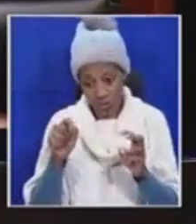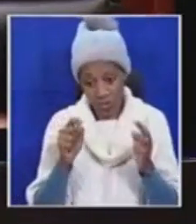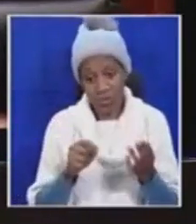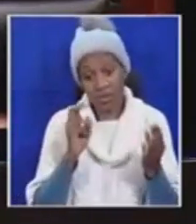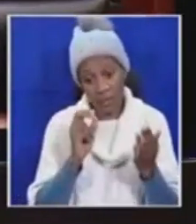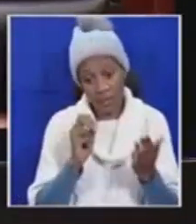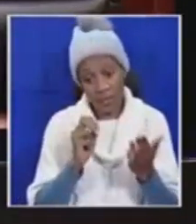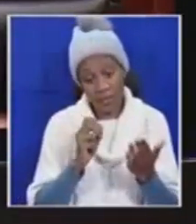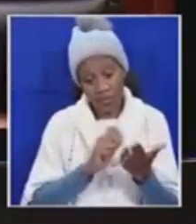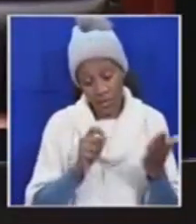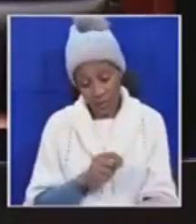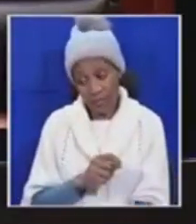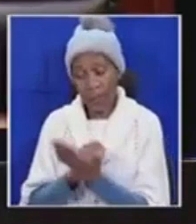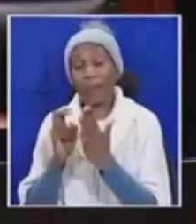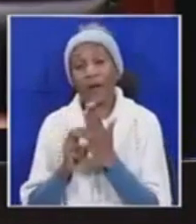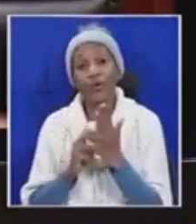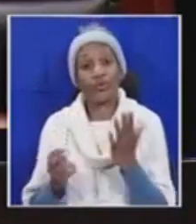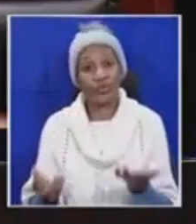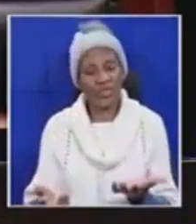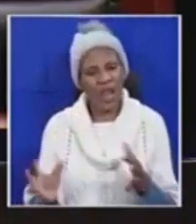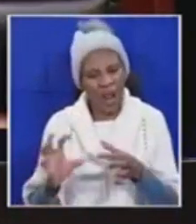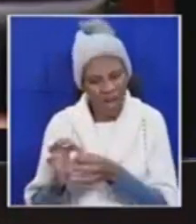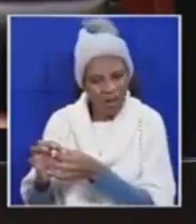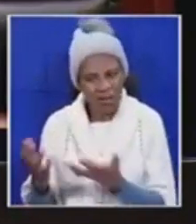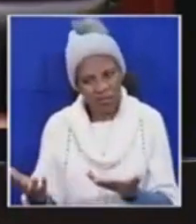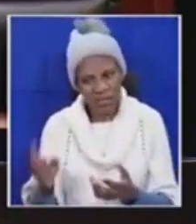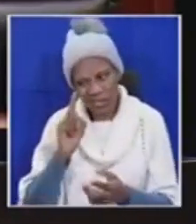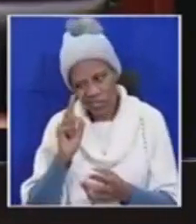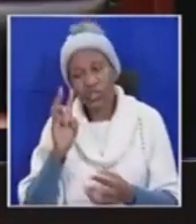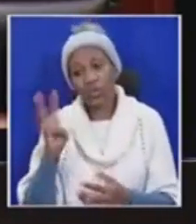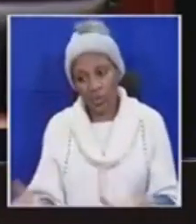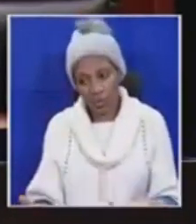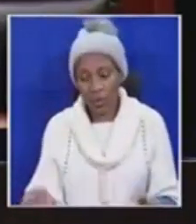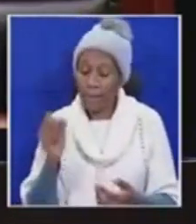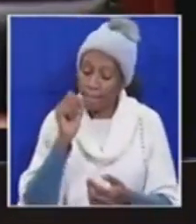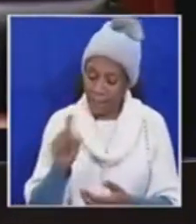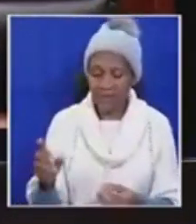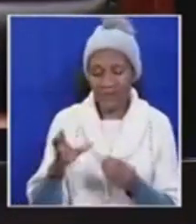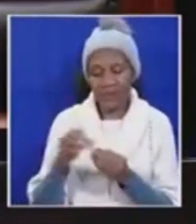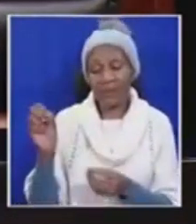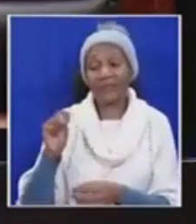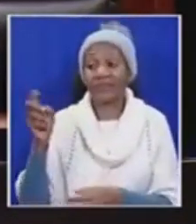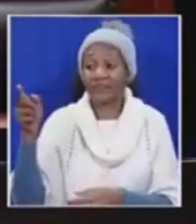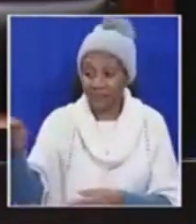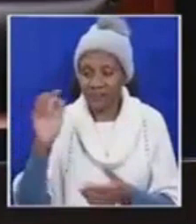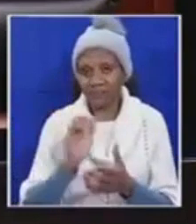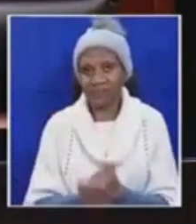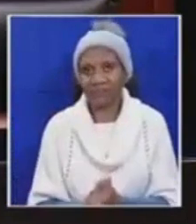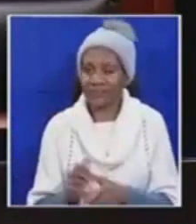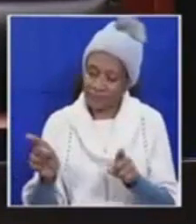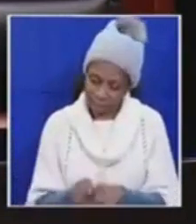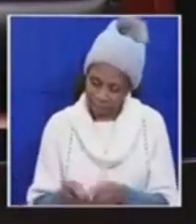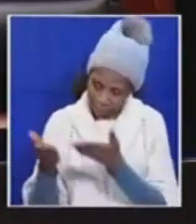there's contestation whether it is true or false. However, Honourable Steenhuisen, you too